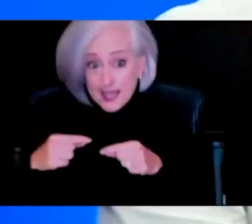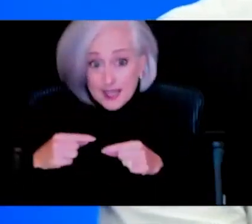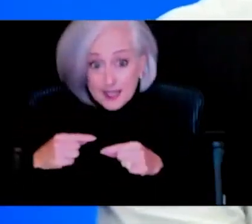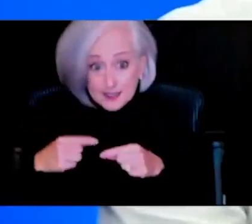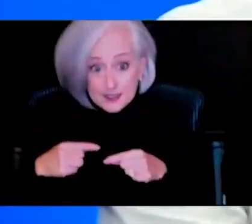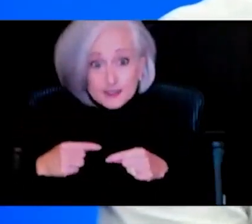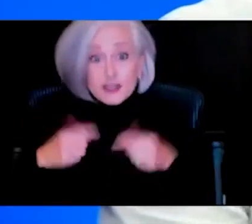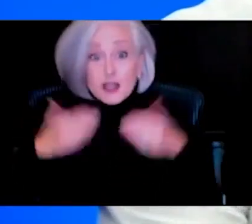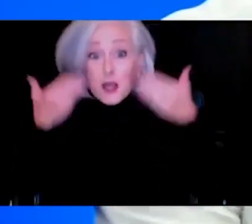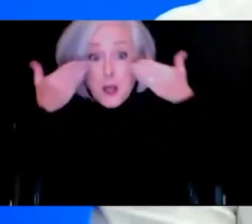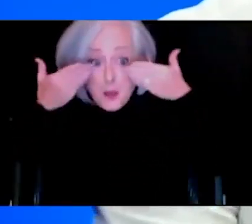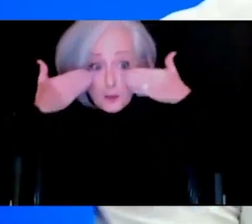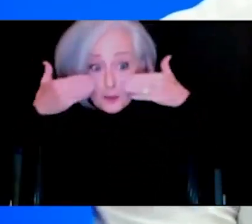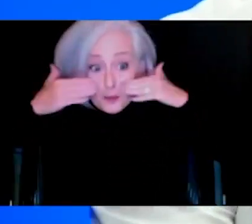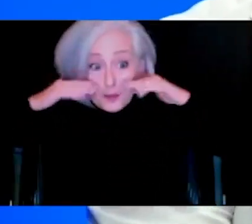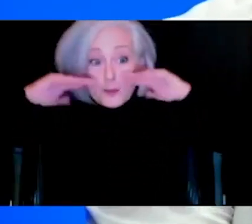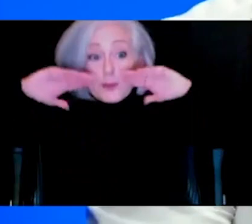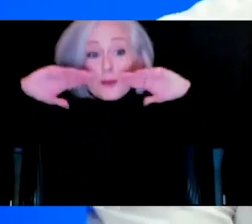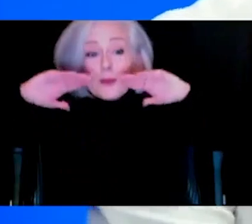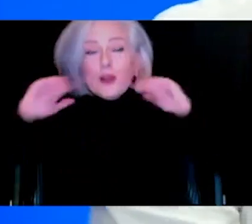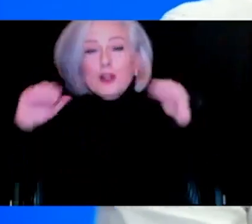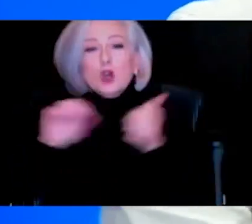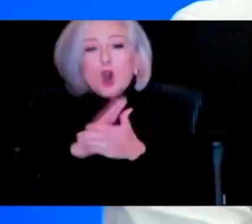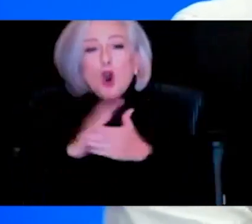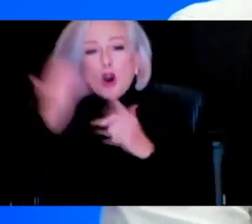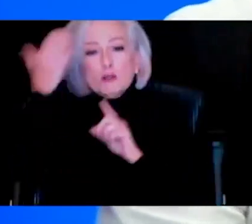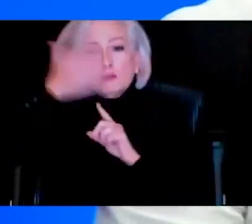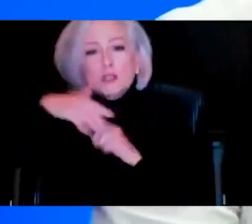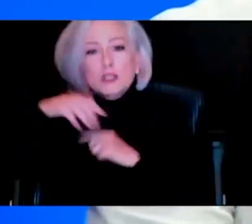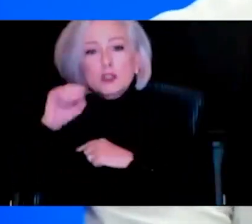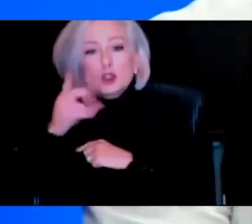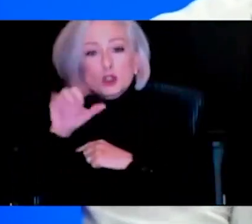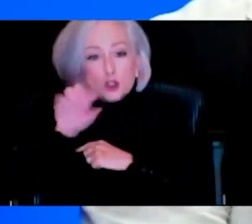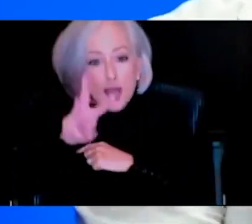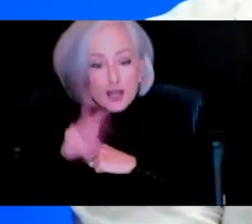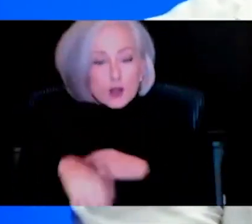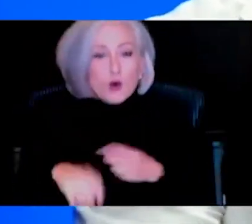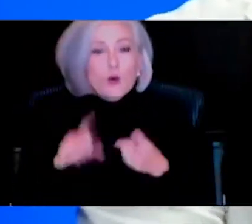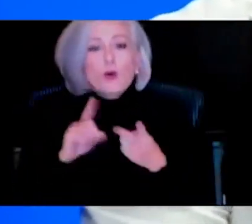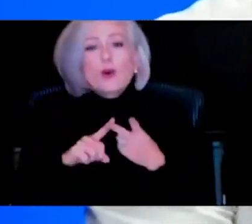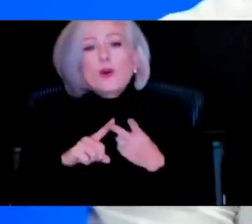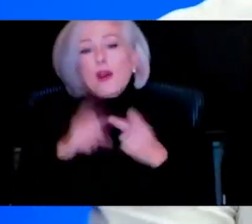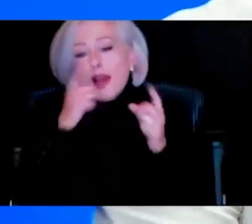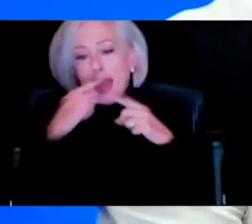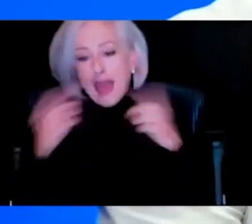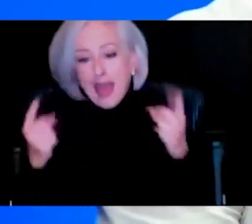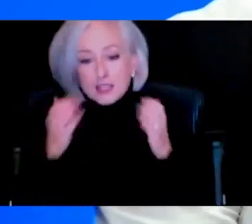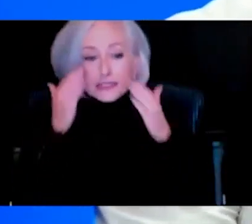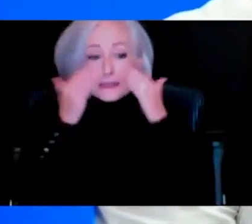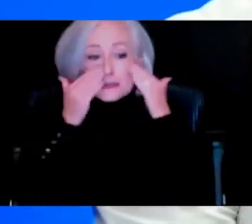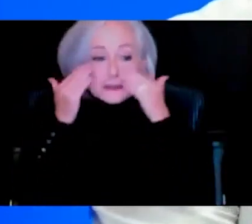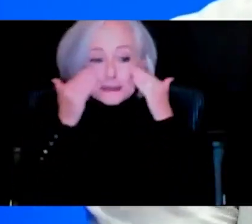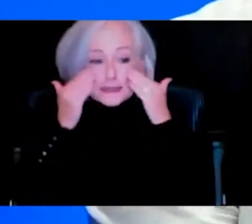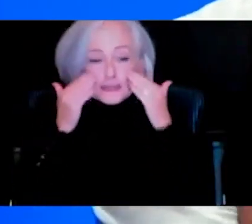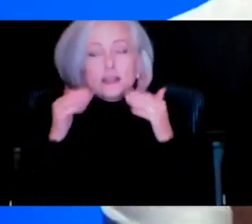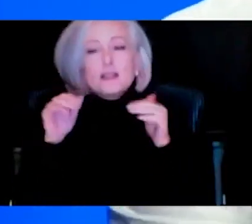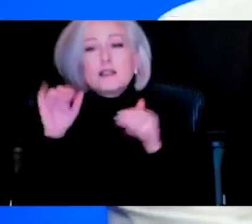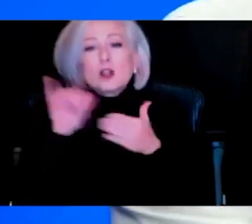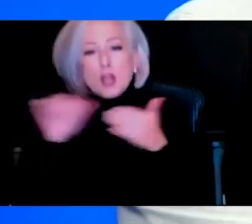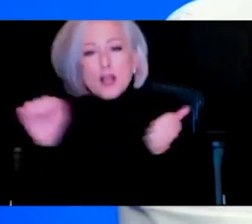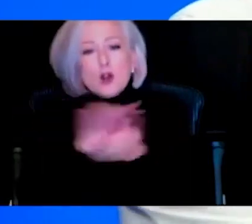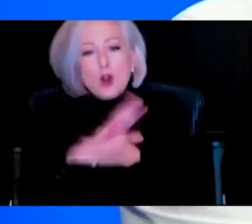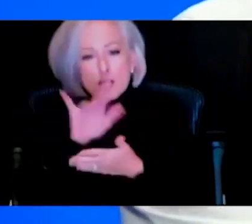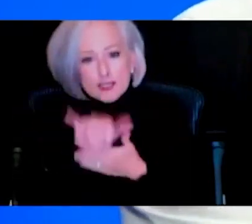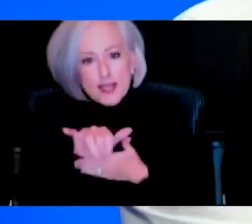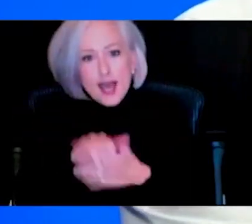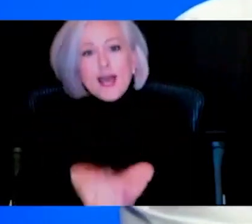just decreased volume. If you have bad allergies and you rub your face a lot, you could cause hyperpigmentation. So you need to figure out